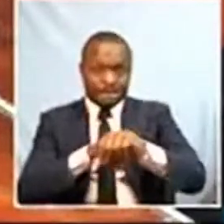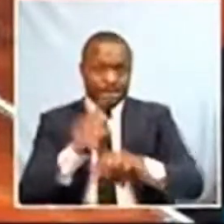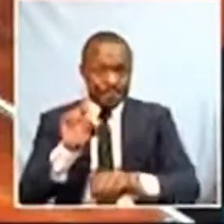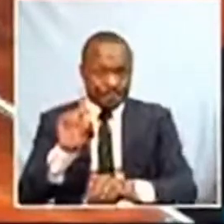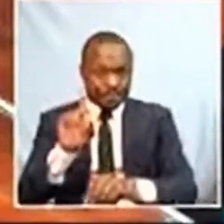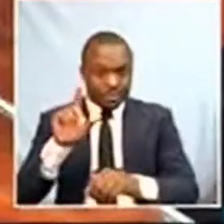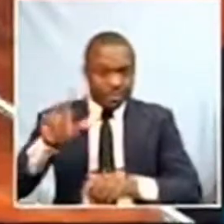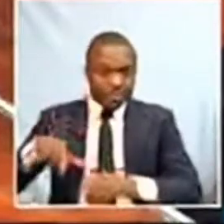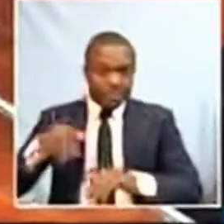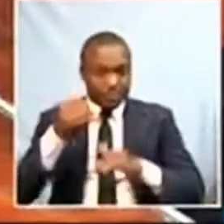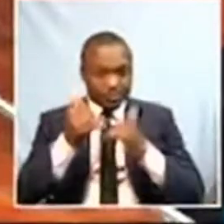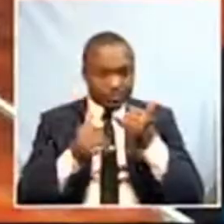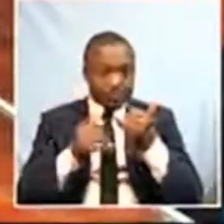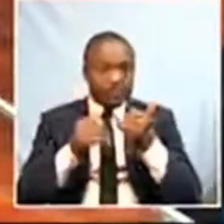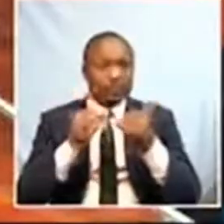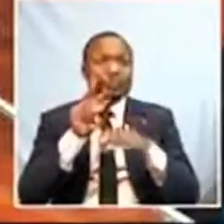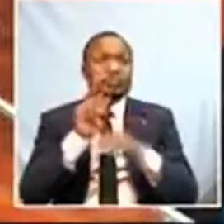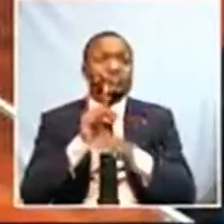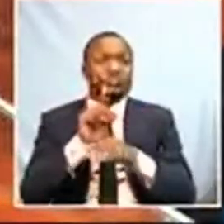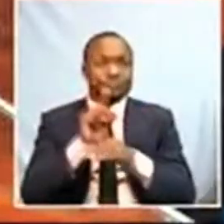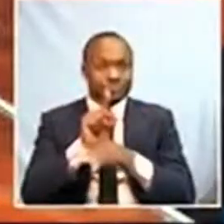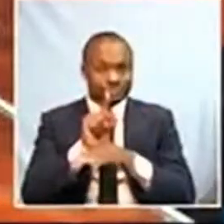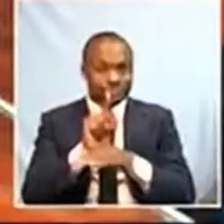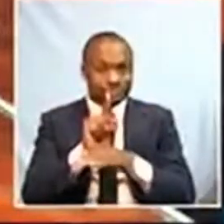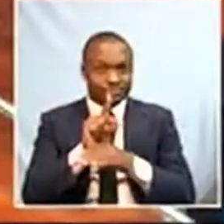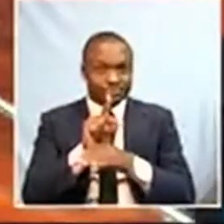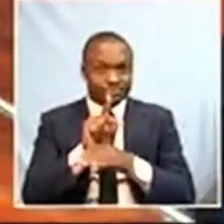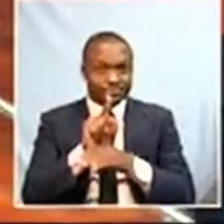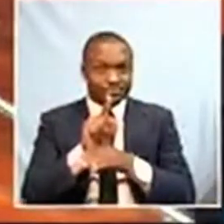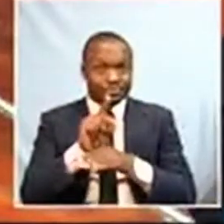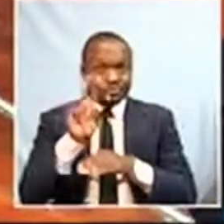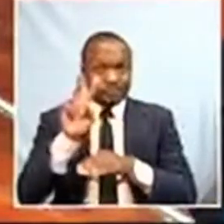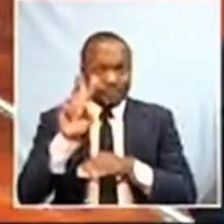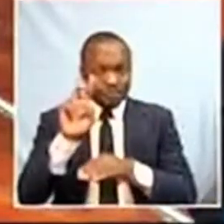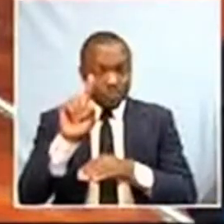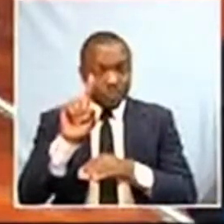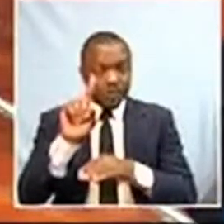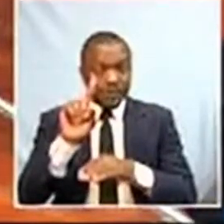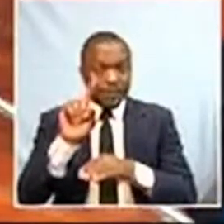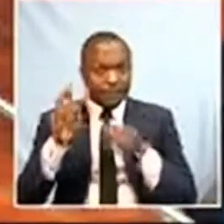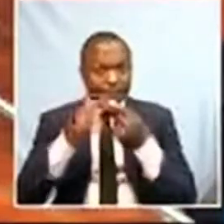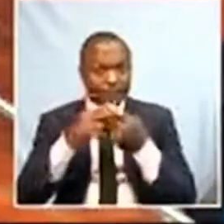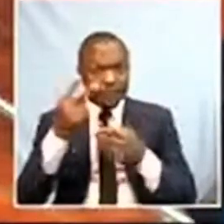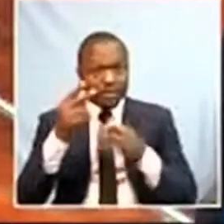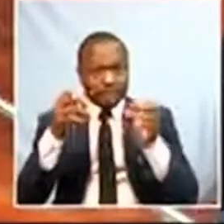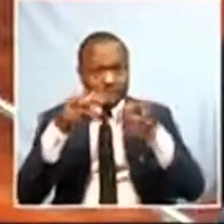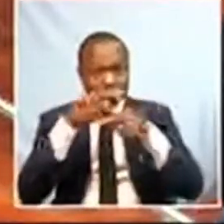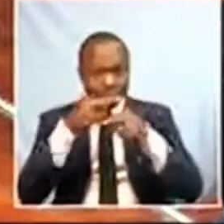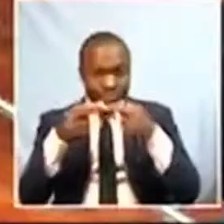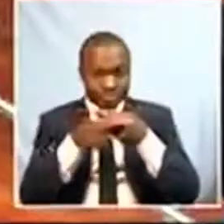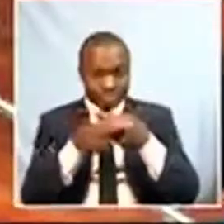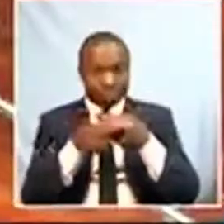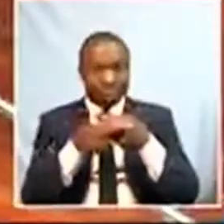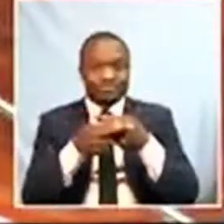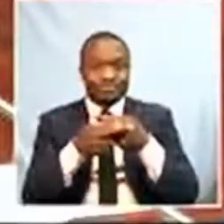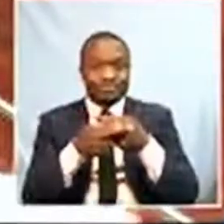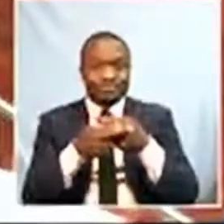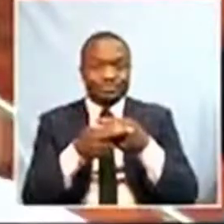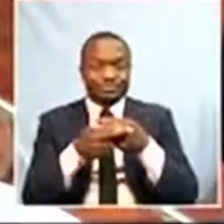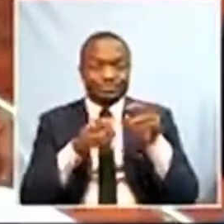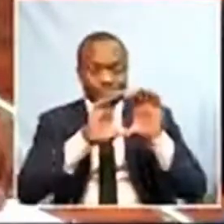D. Delayed completion of project, construction of 1x3 classroom block at the Kapai Primary School.